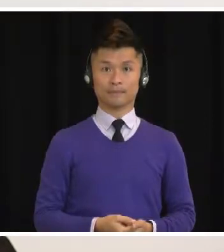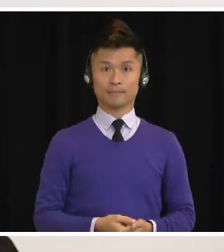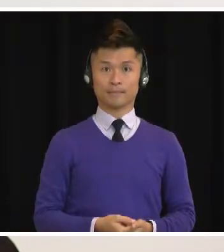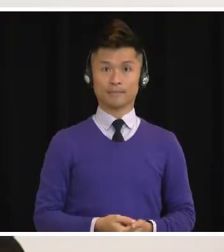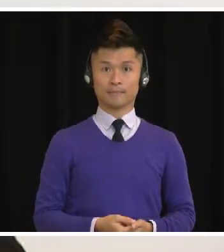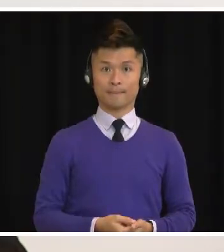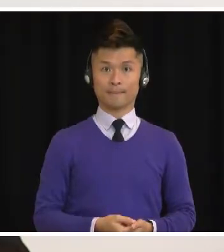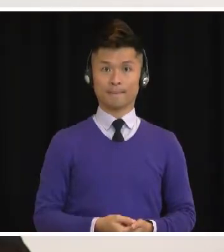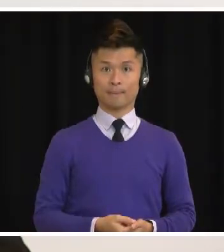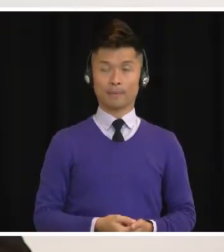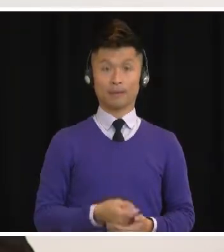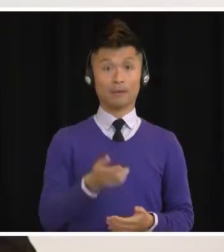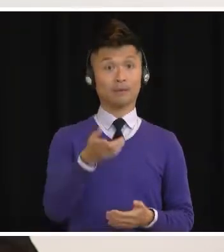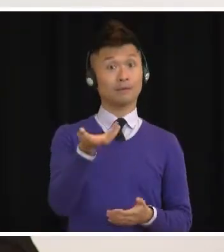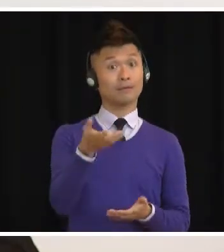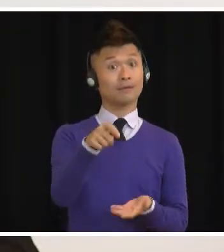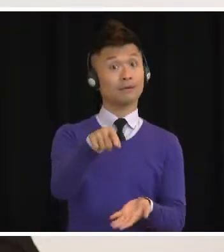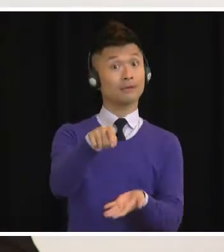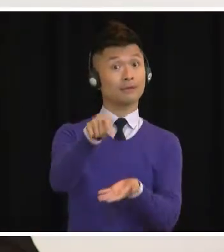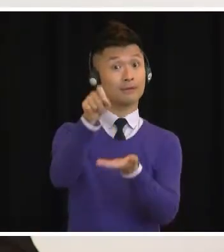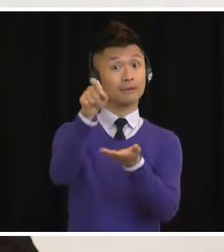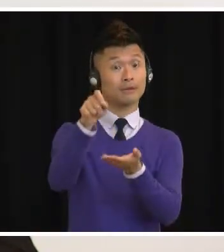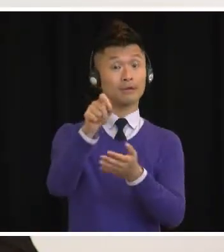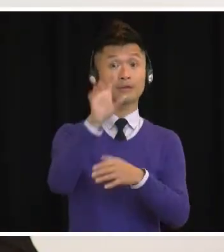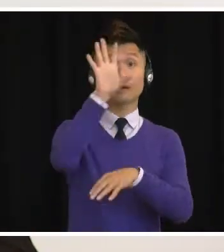into curriculum. I would like to